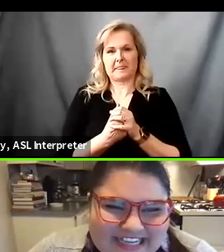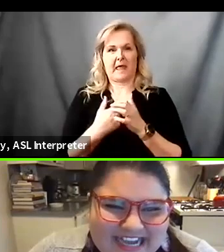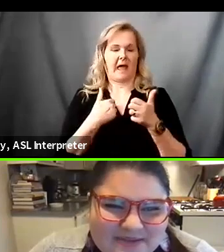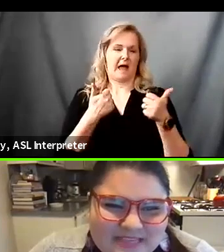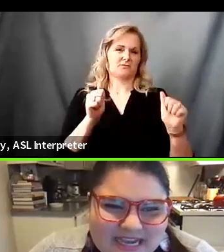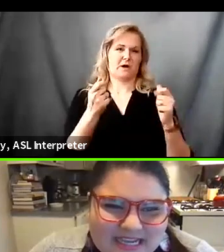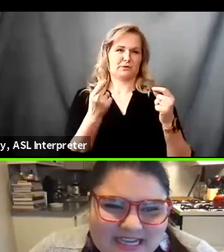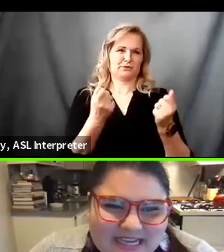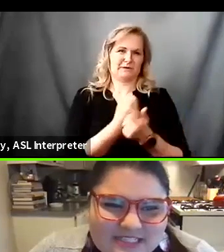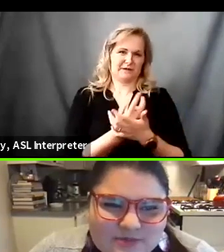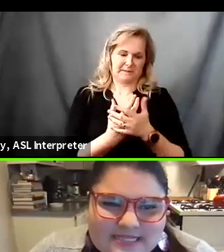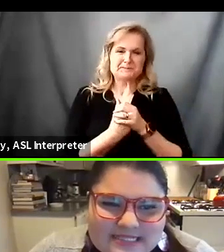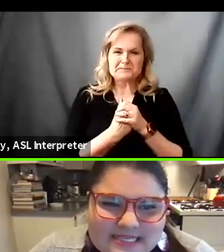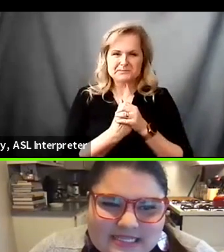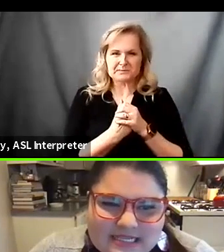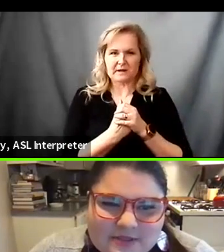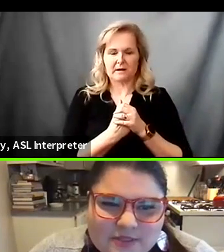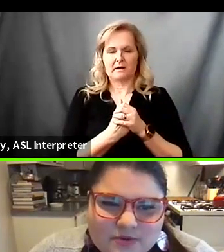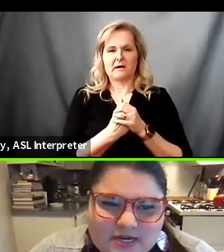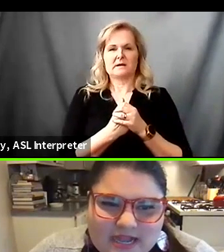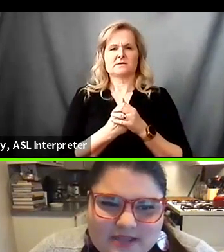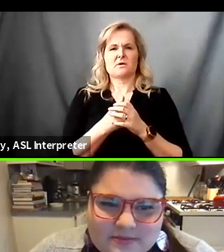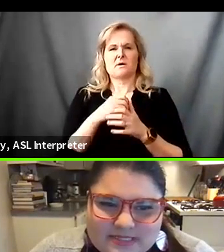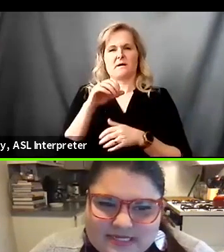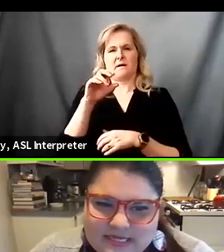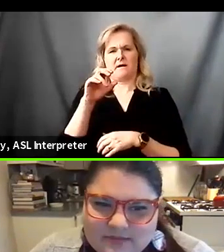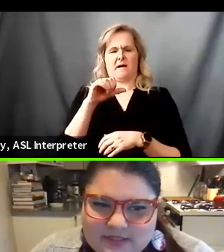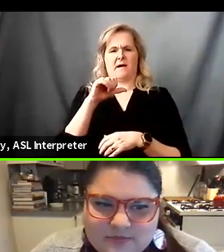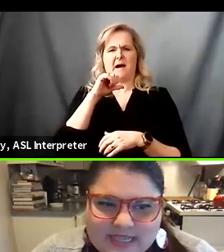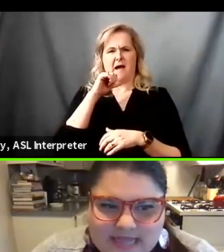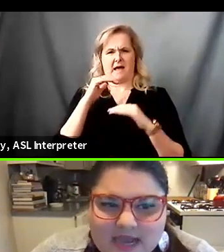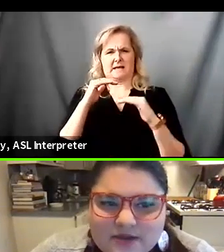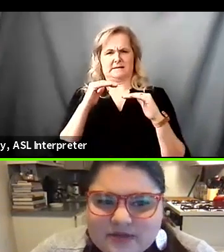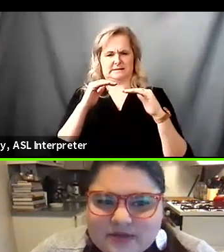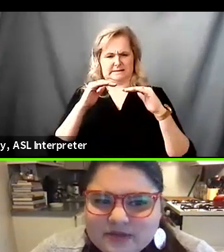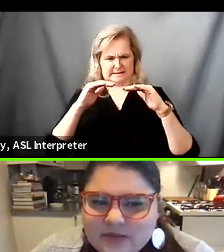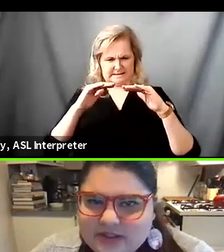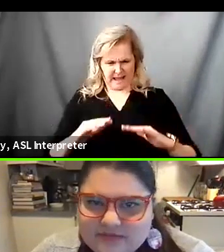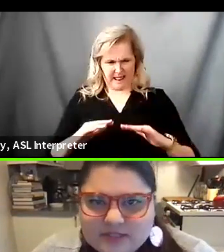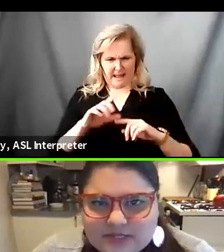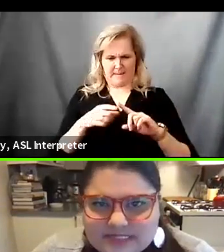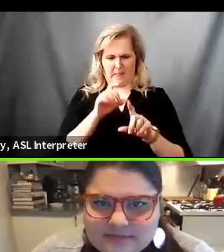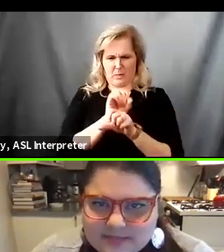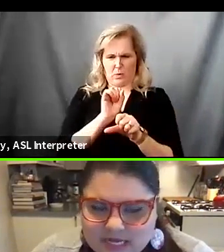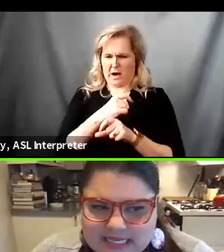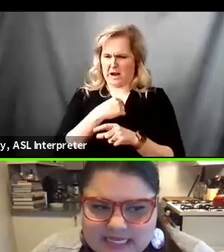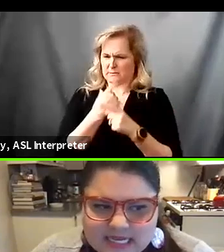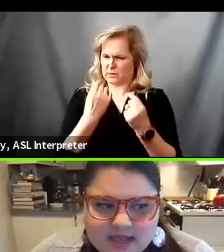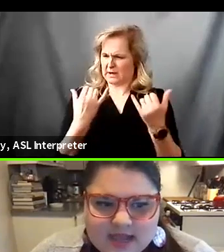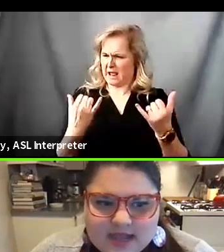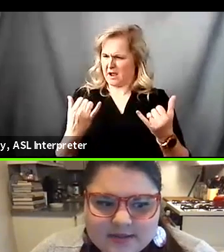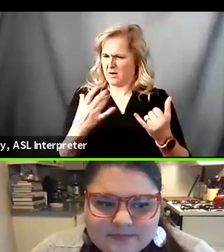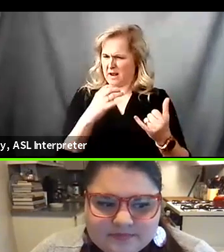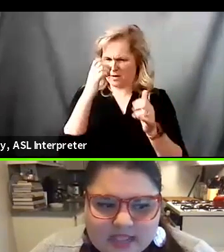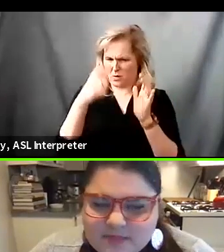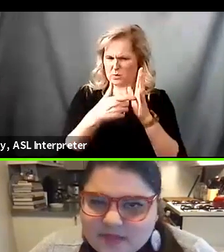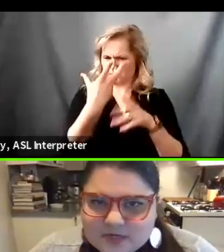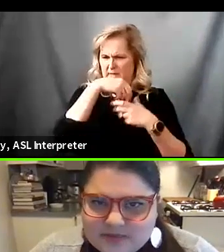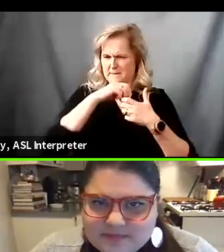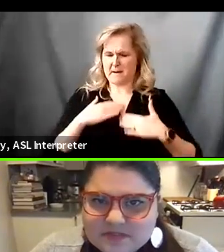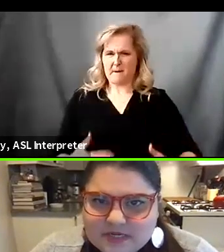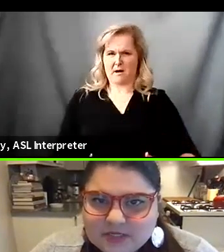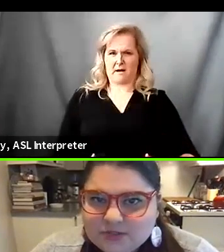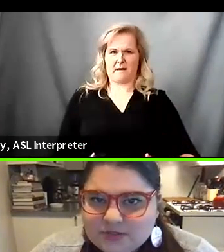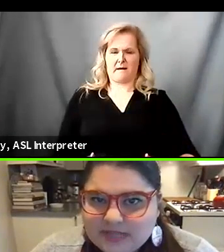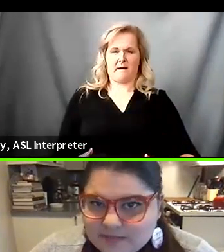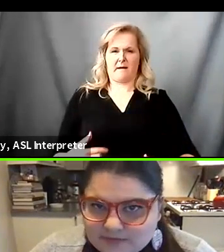trying. Yeah. And so what's unsettling about the work I'm presenting with right now and like where I feel noticed that my body, I'm a First